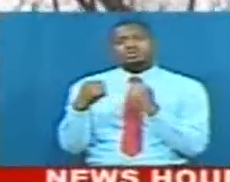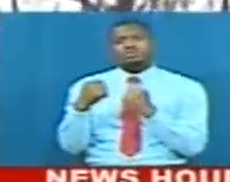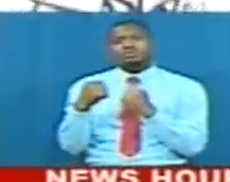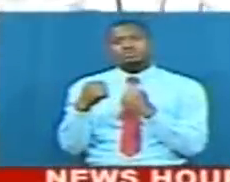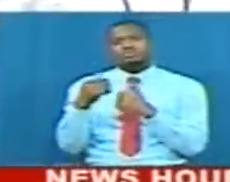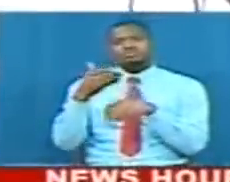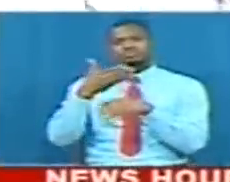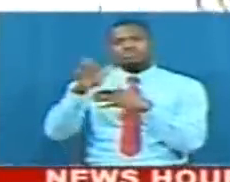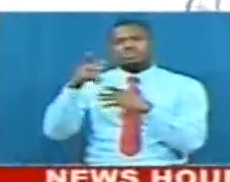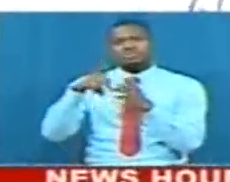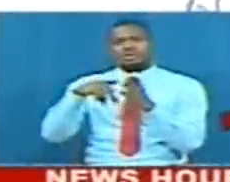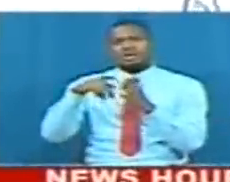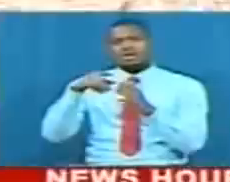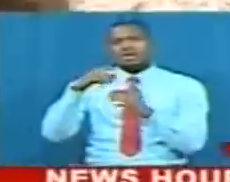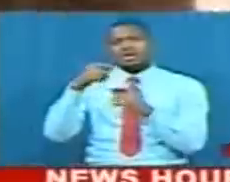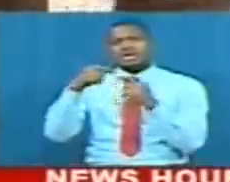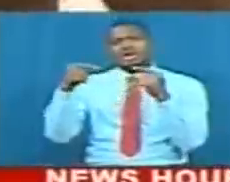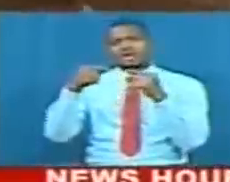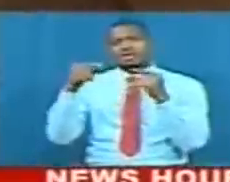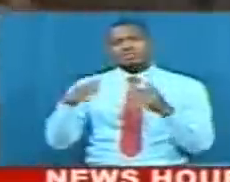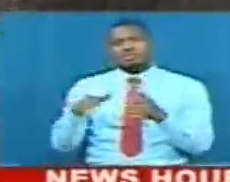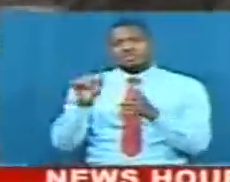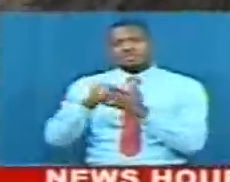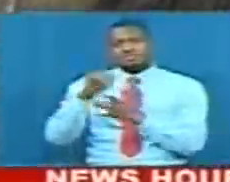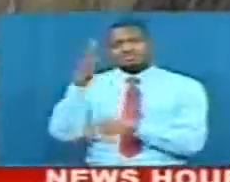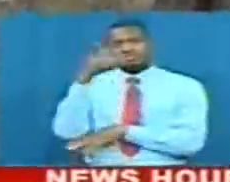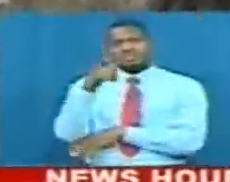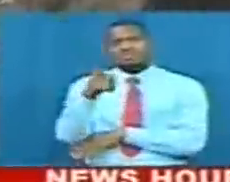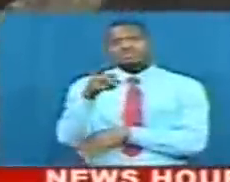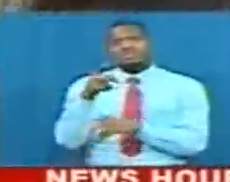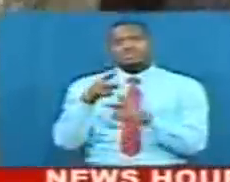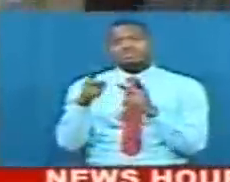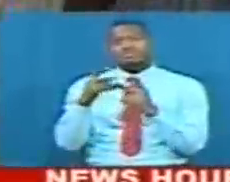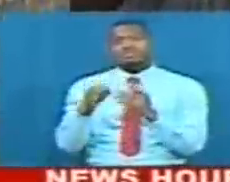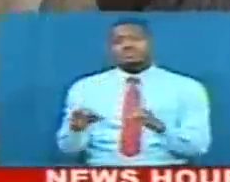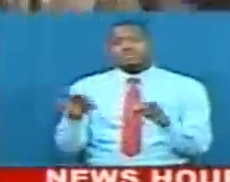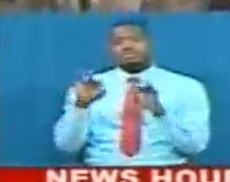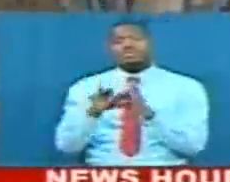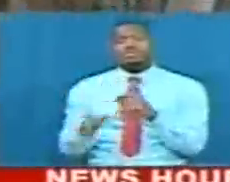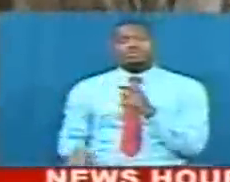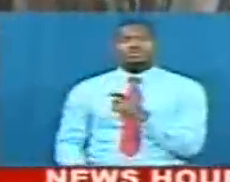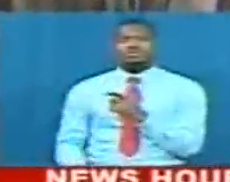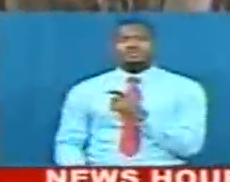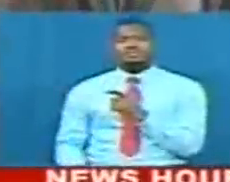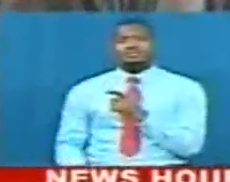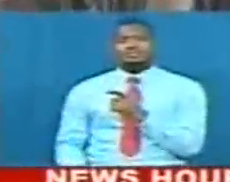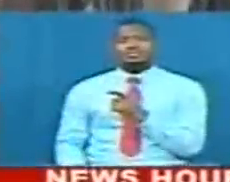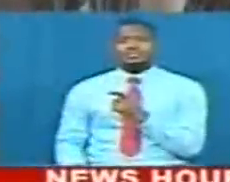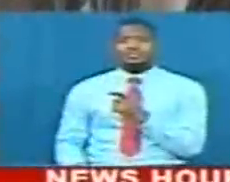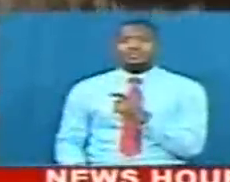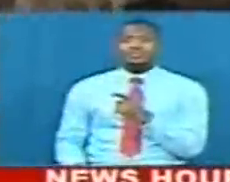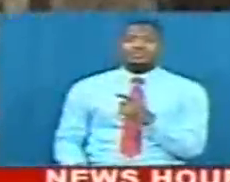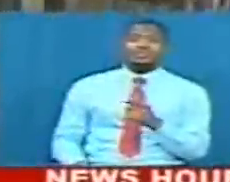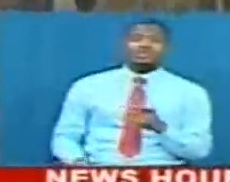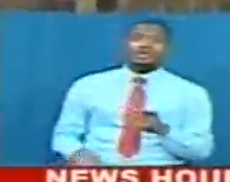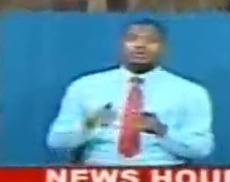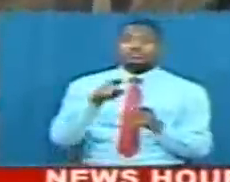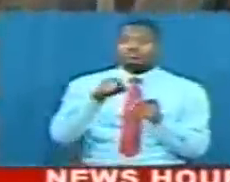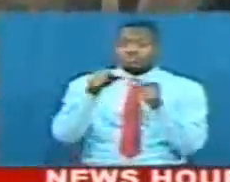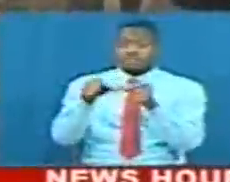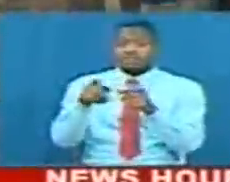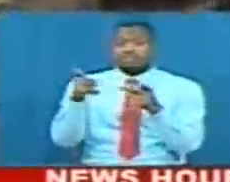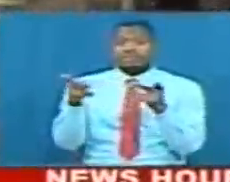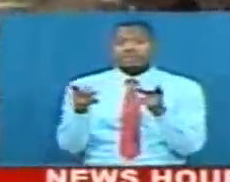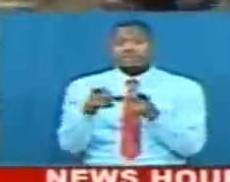powers to ward off enemies. In Bimoba land, this tree is very significant. If you are going to